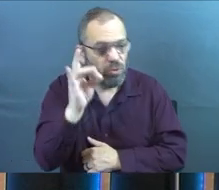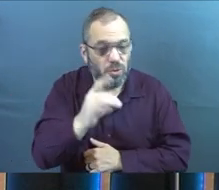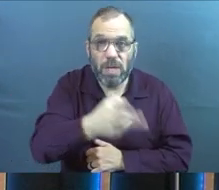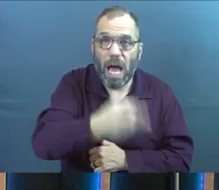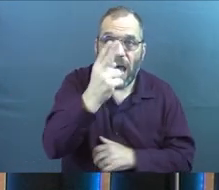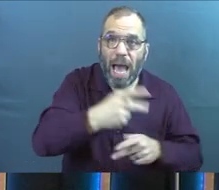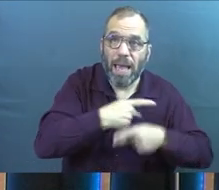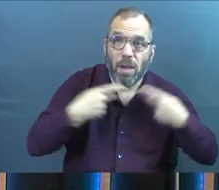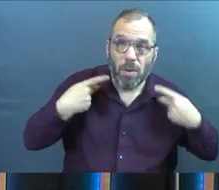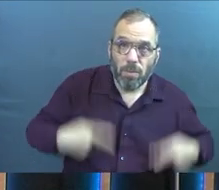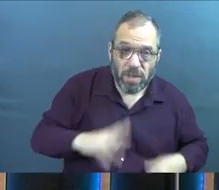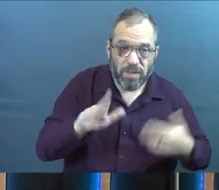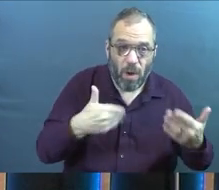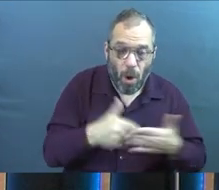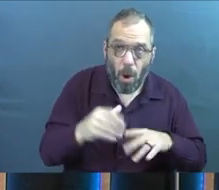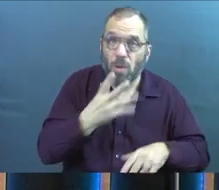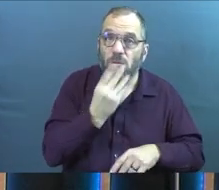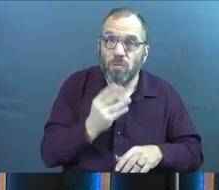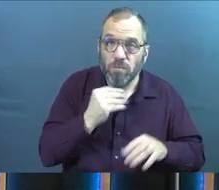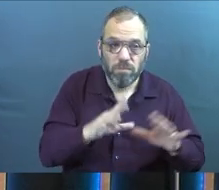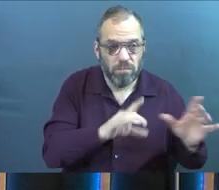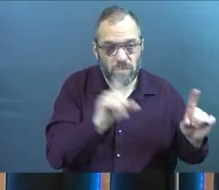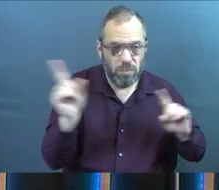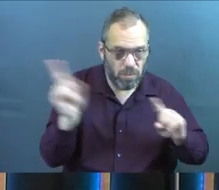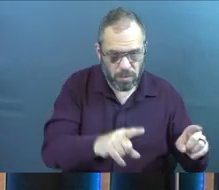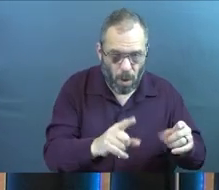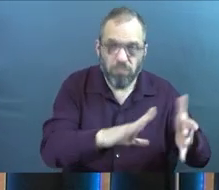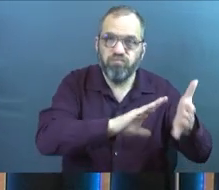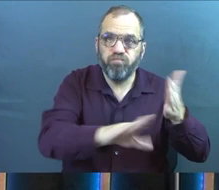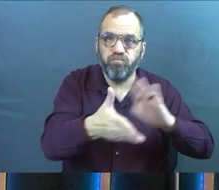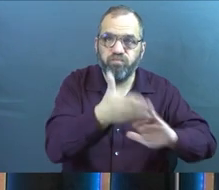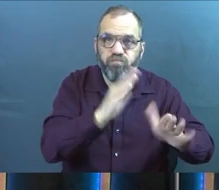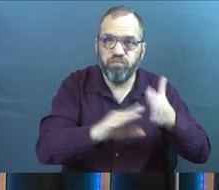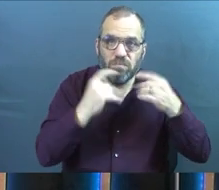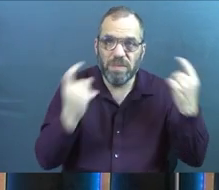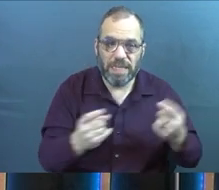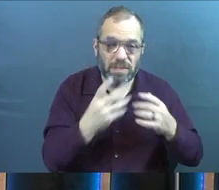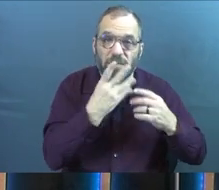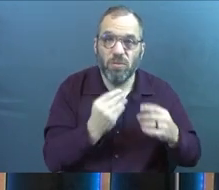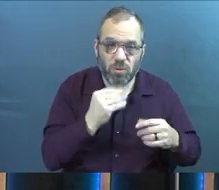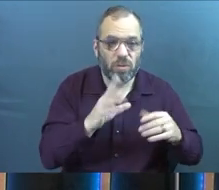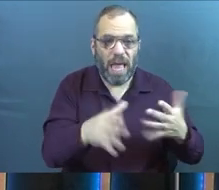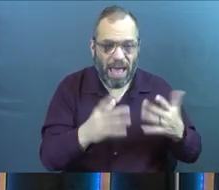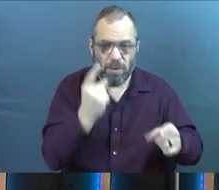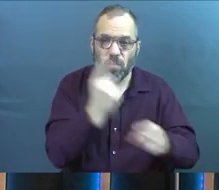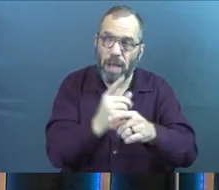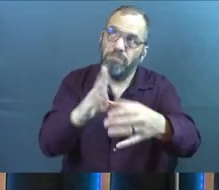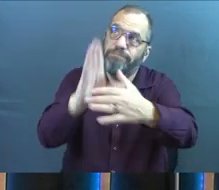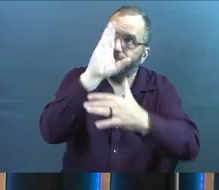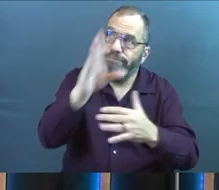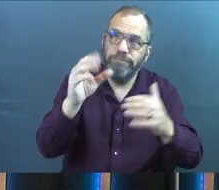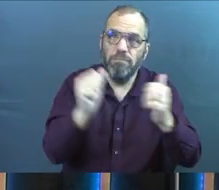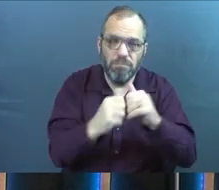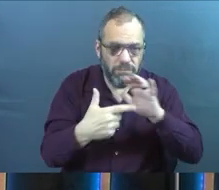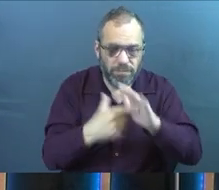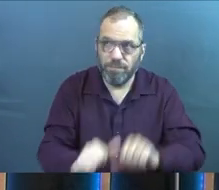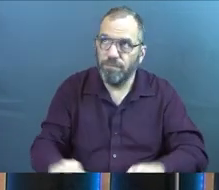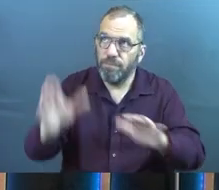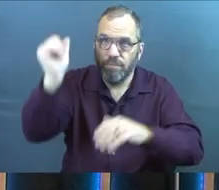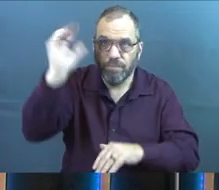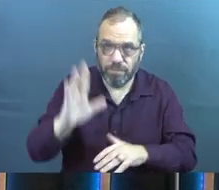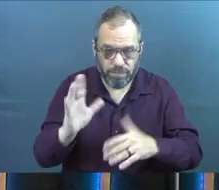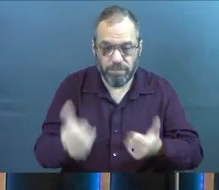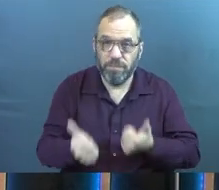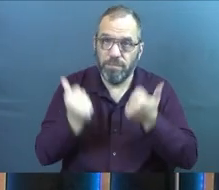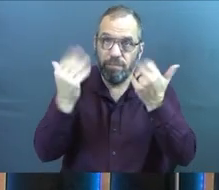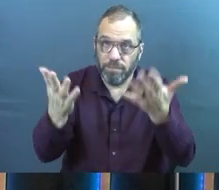a high priest on behalf of all of his people to come in and atone for the sins of his people, to get them in right standing with the Lord. He presents their gifts to God